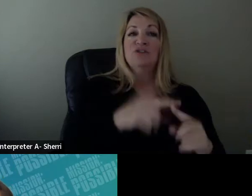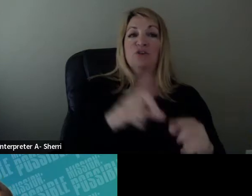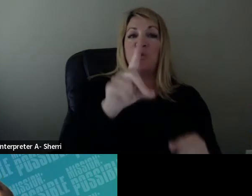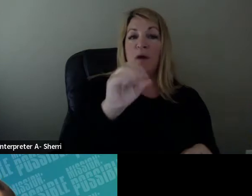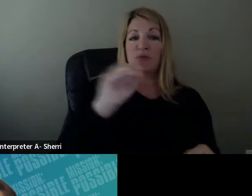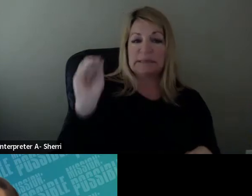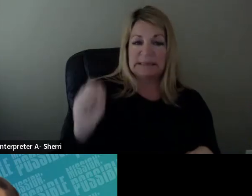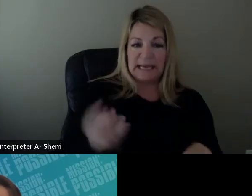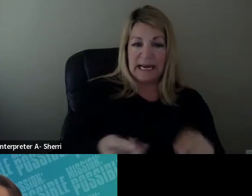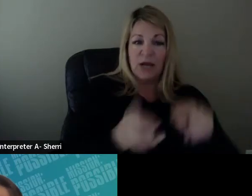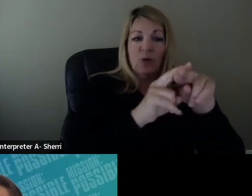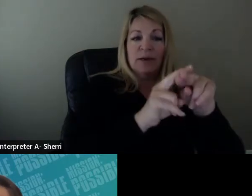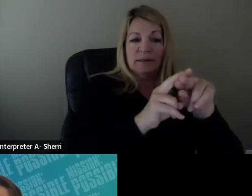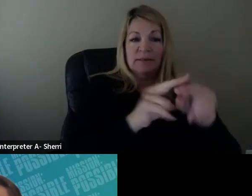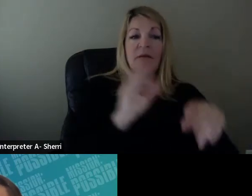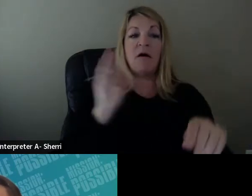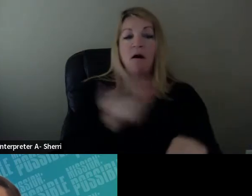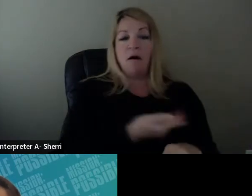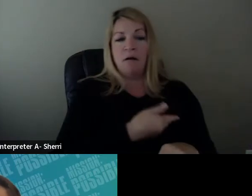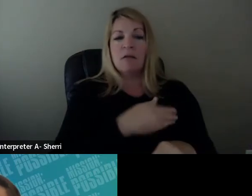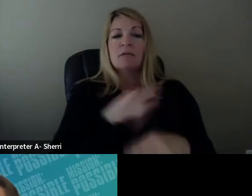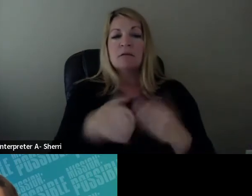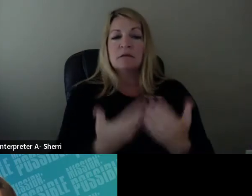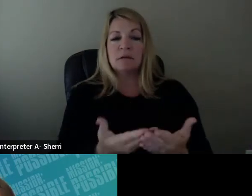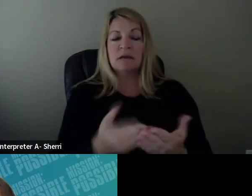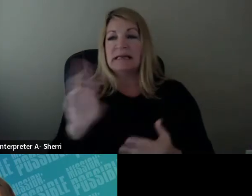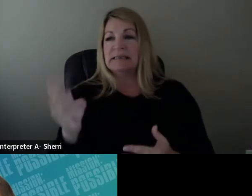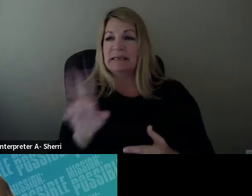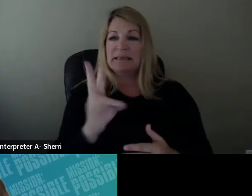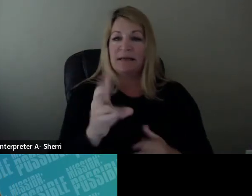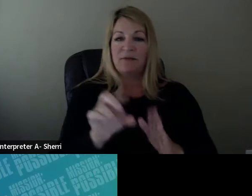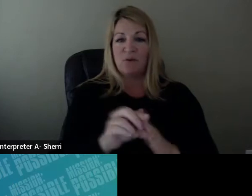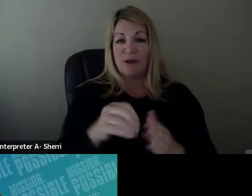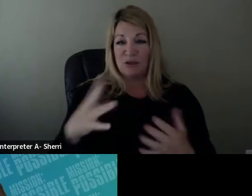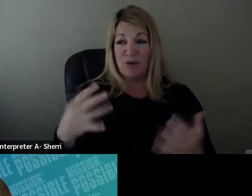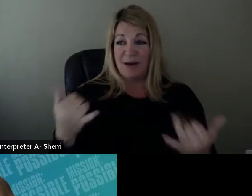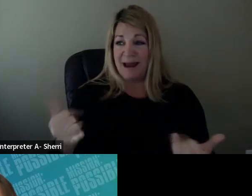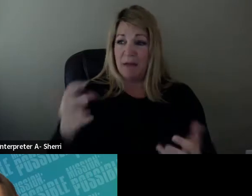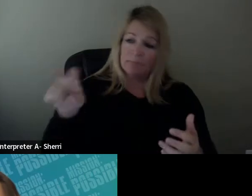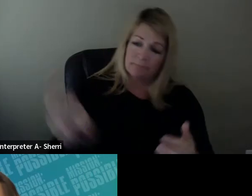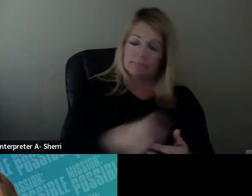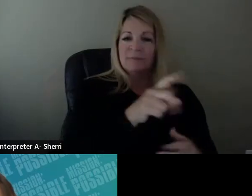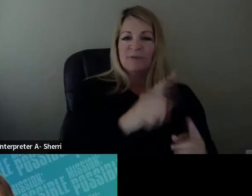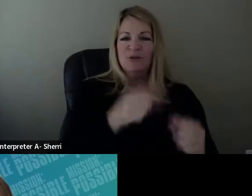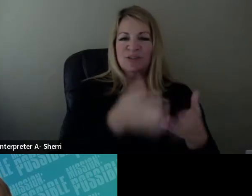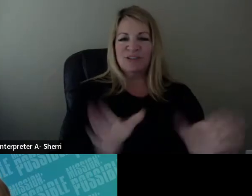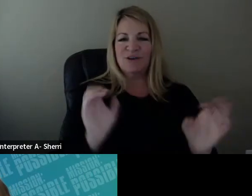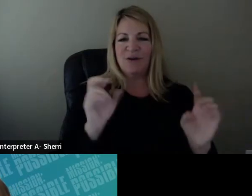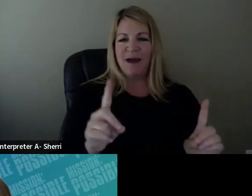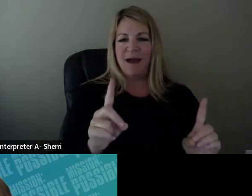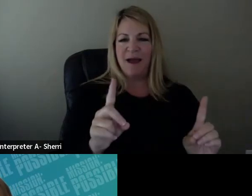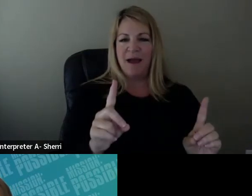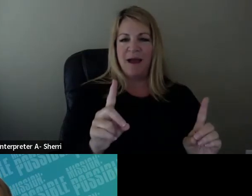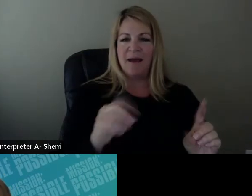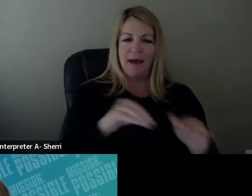And now all of our students in 6th and 7th grades are all now in their general education classes, accessing